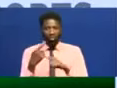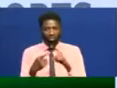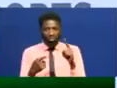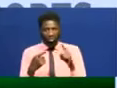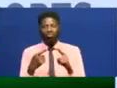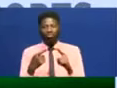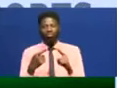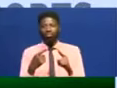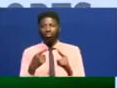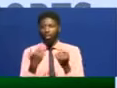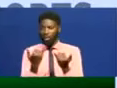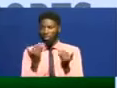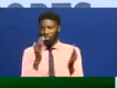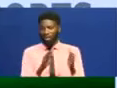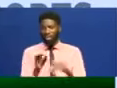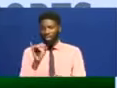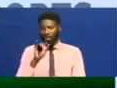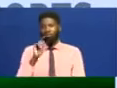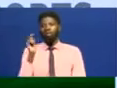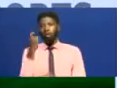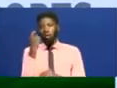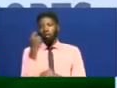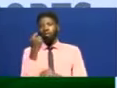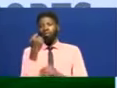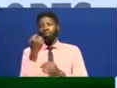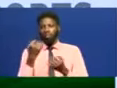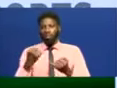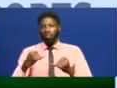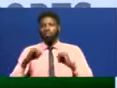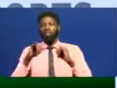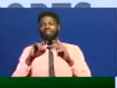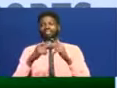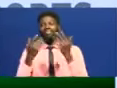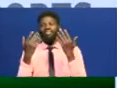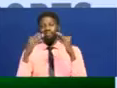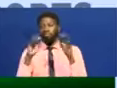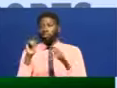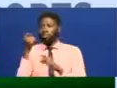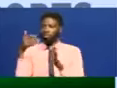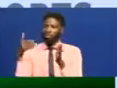was not banned or suspended by World Athletics. As far as